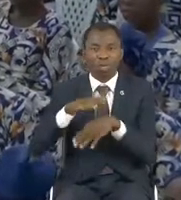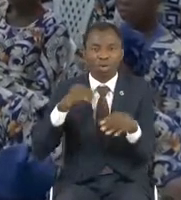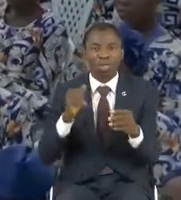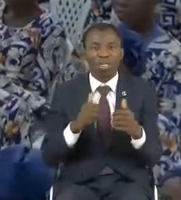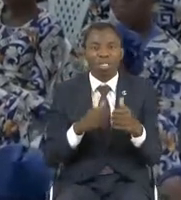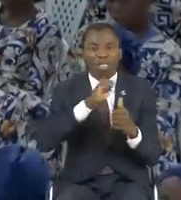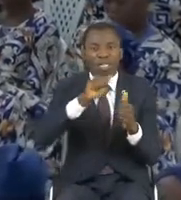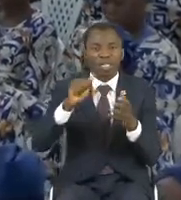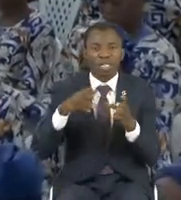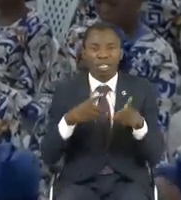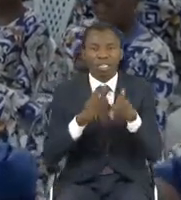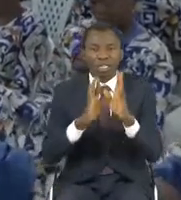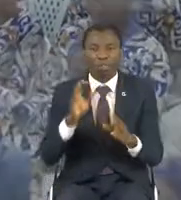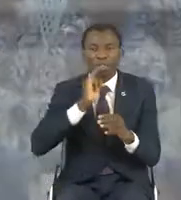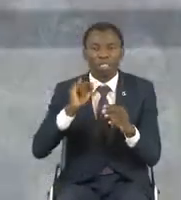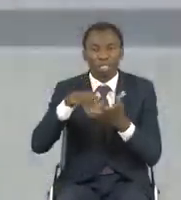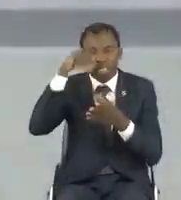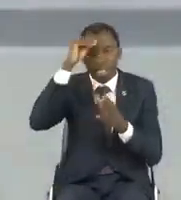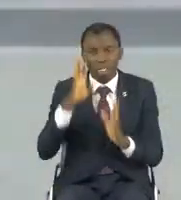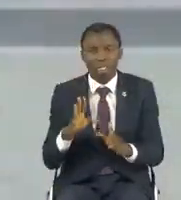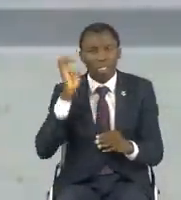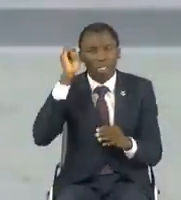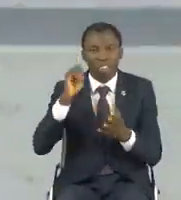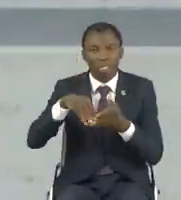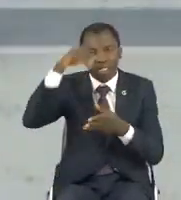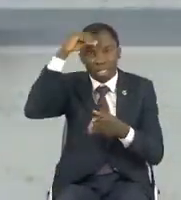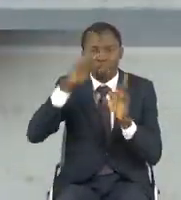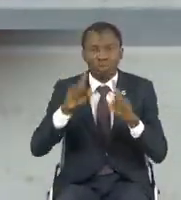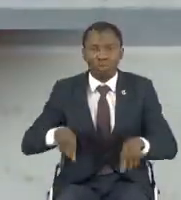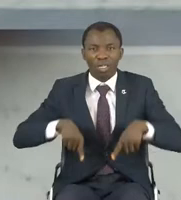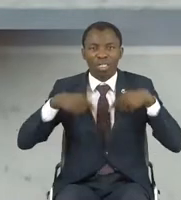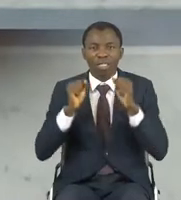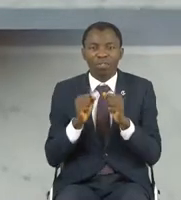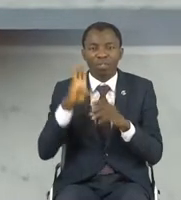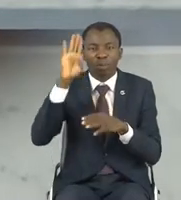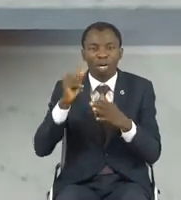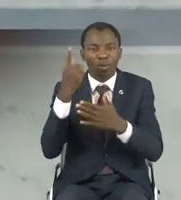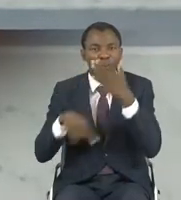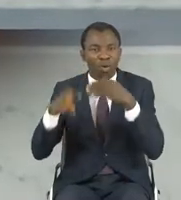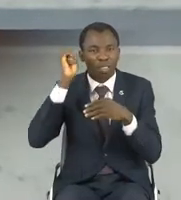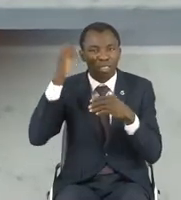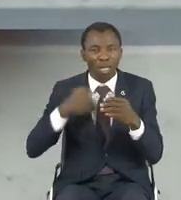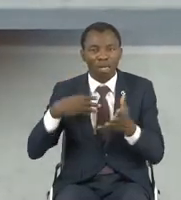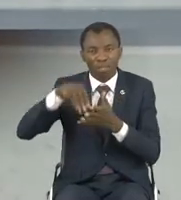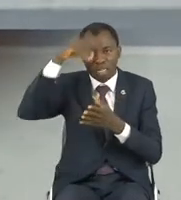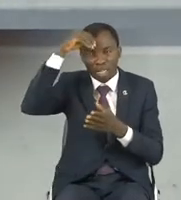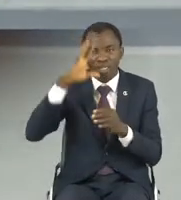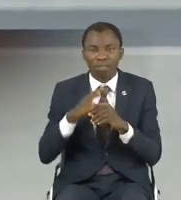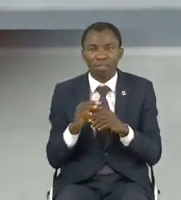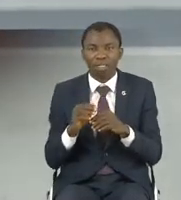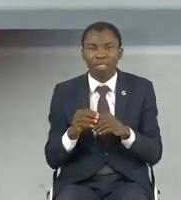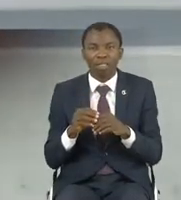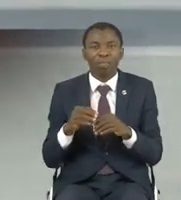learner. Number one, he learns to live by what he had learned. If you're a